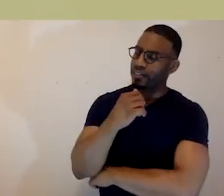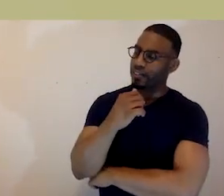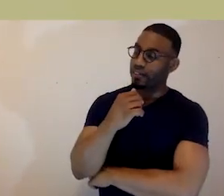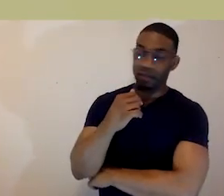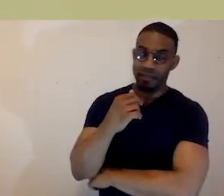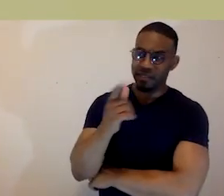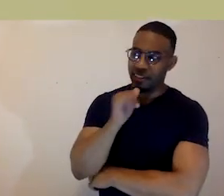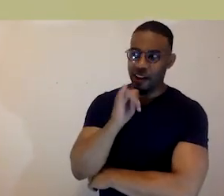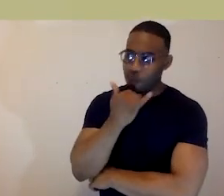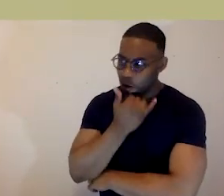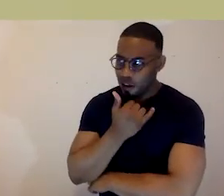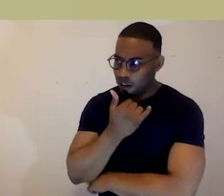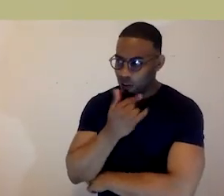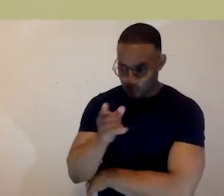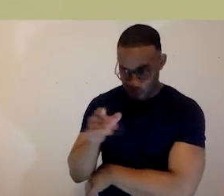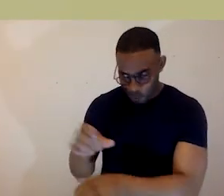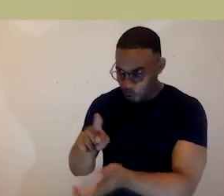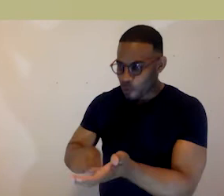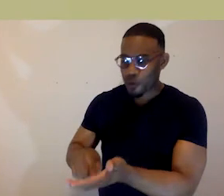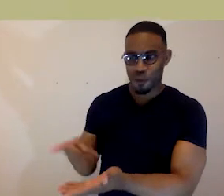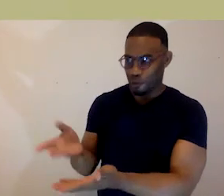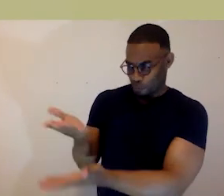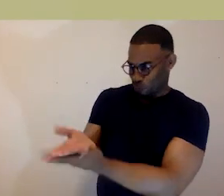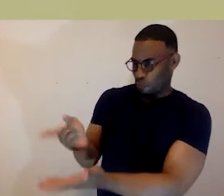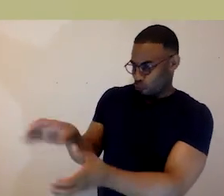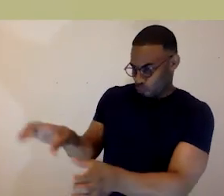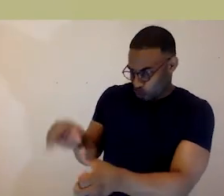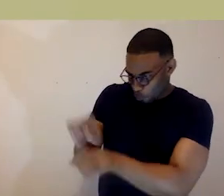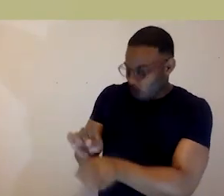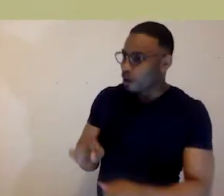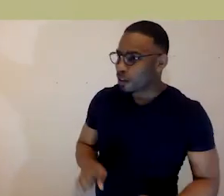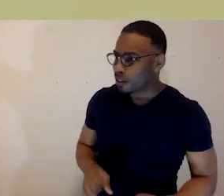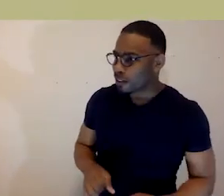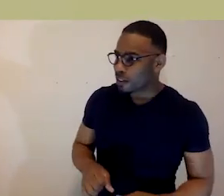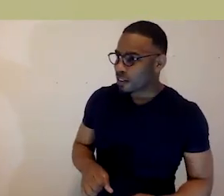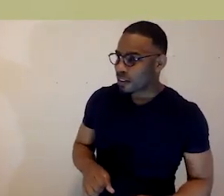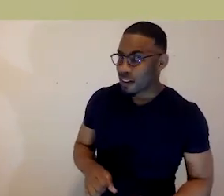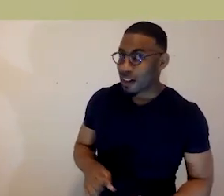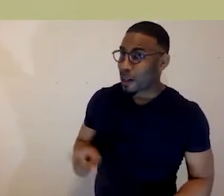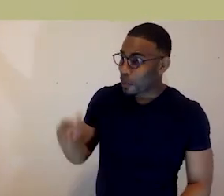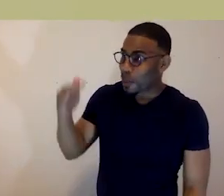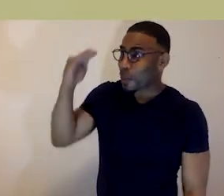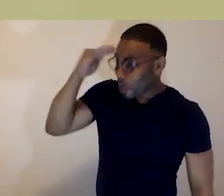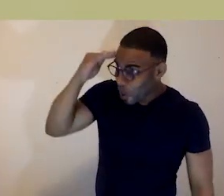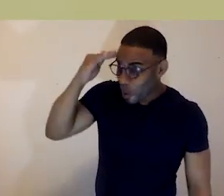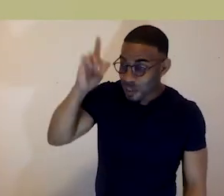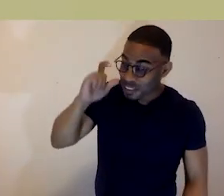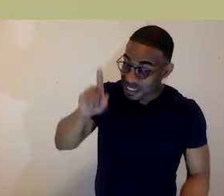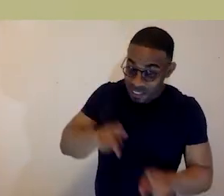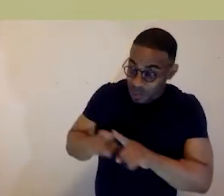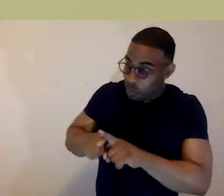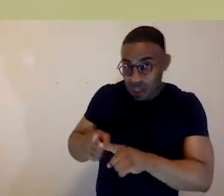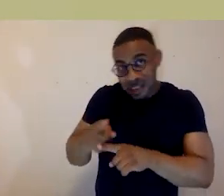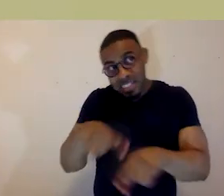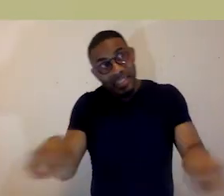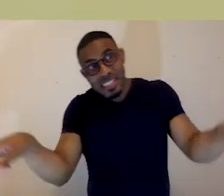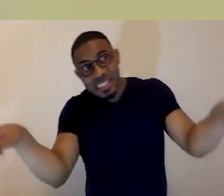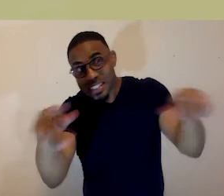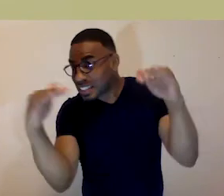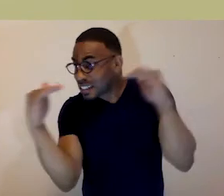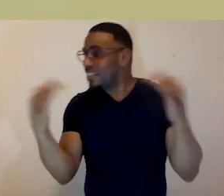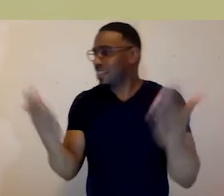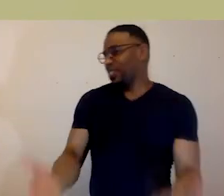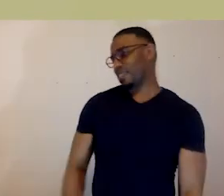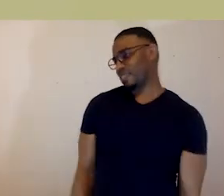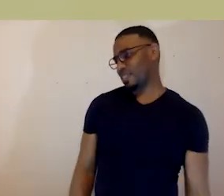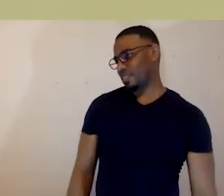You're not wrong. You've done the research. You've done the work. And you know it just as well as anyone else